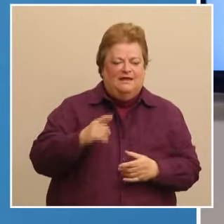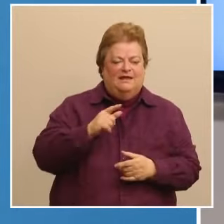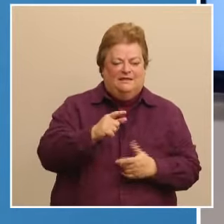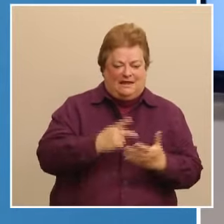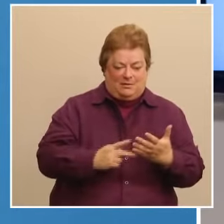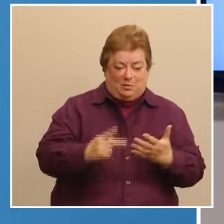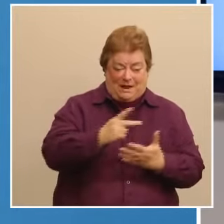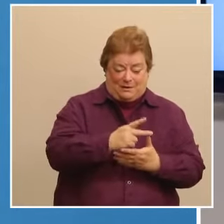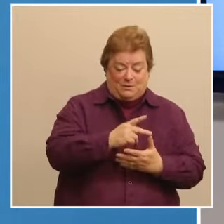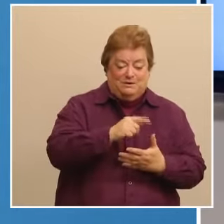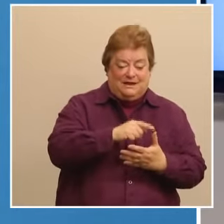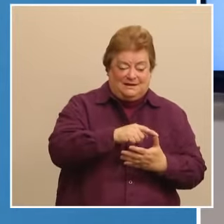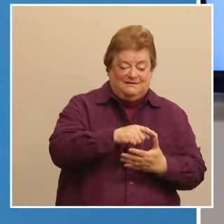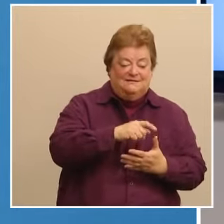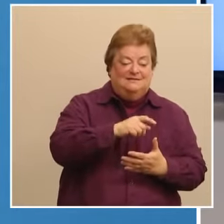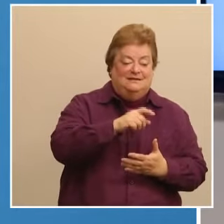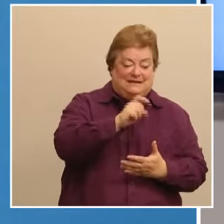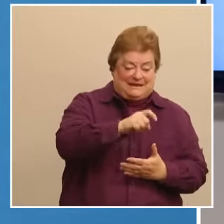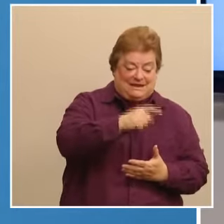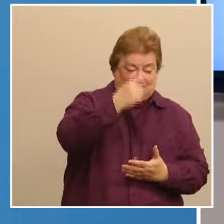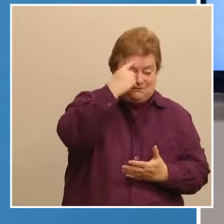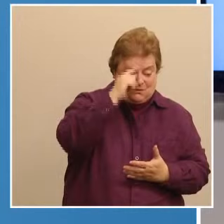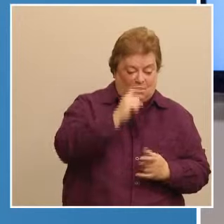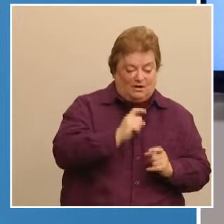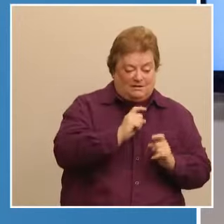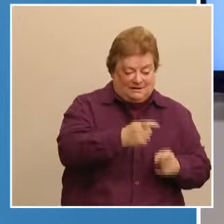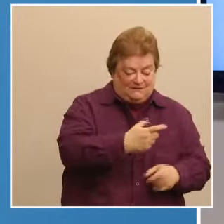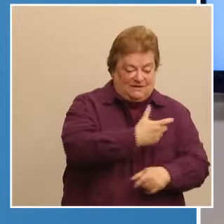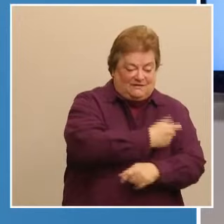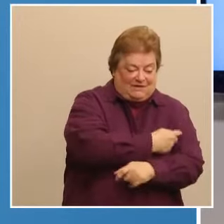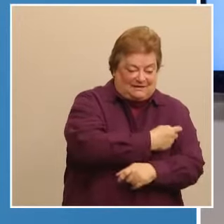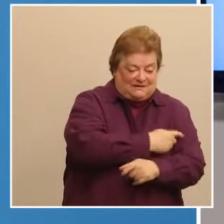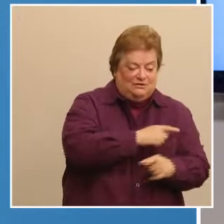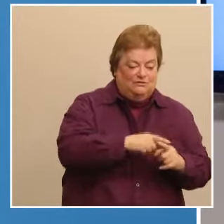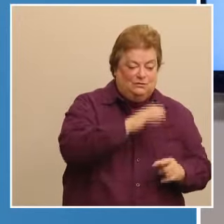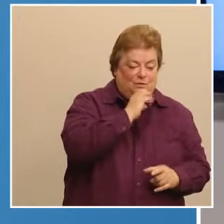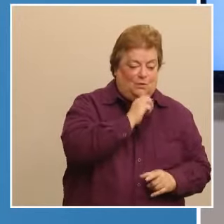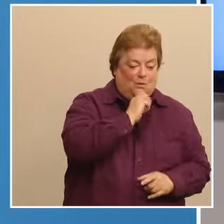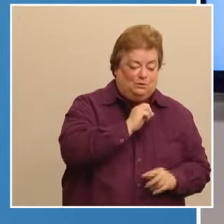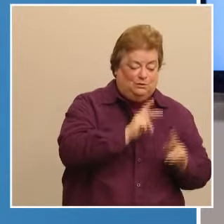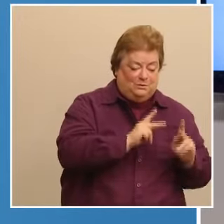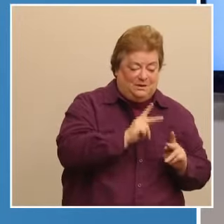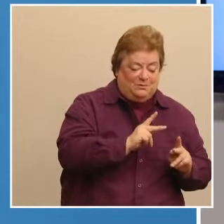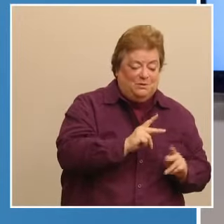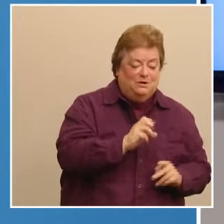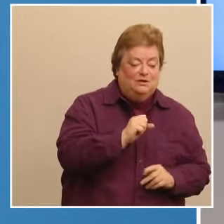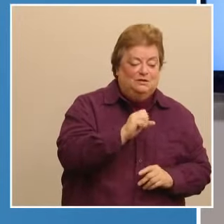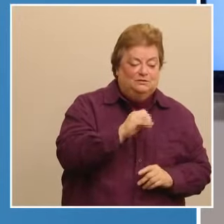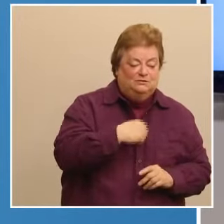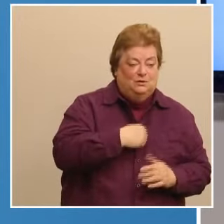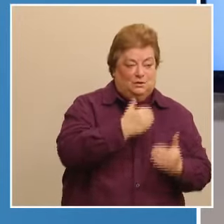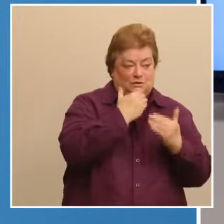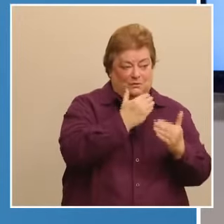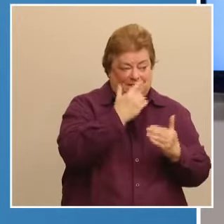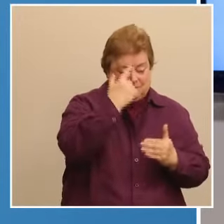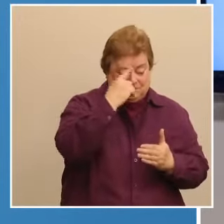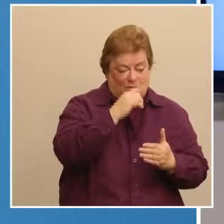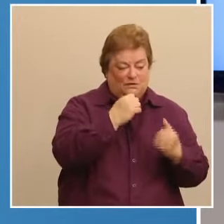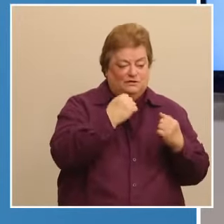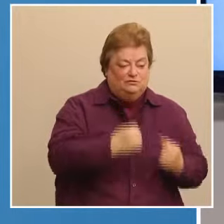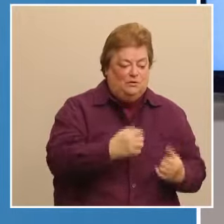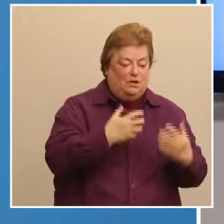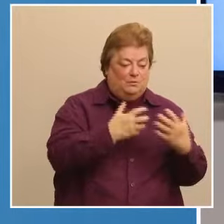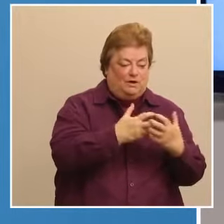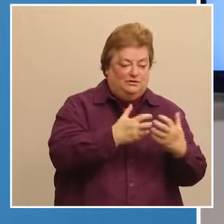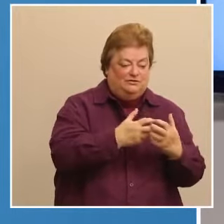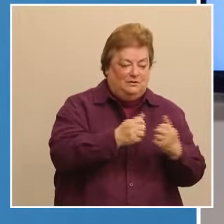the need to get our elders in our community vaccinated. So we're very grateful for the strong partnership we have